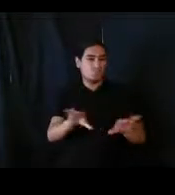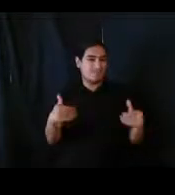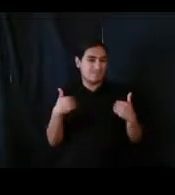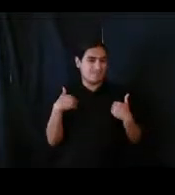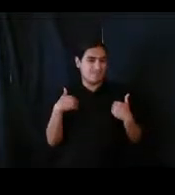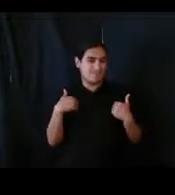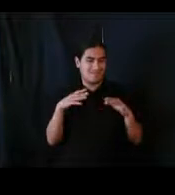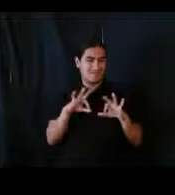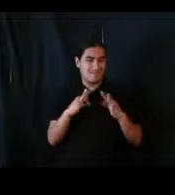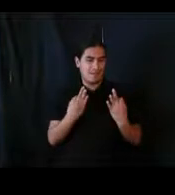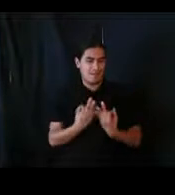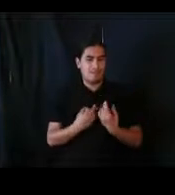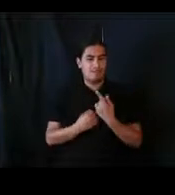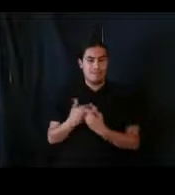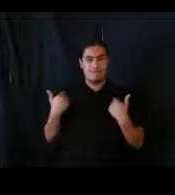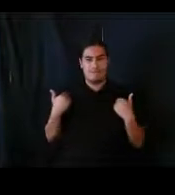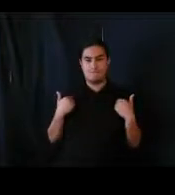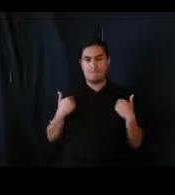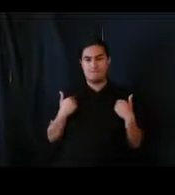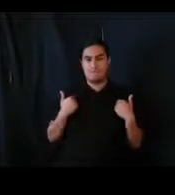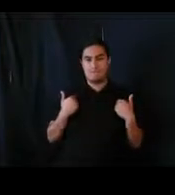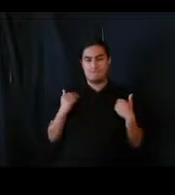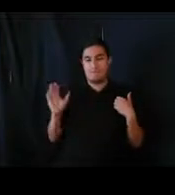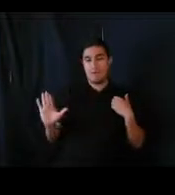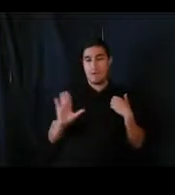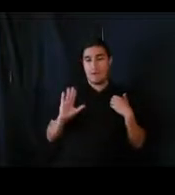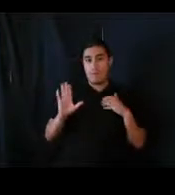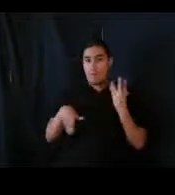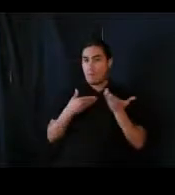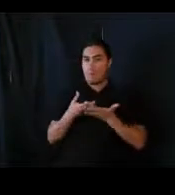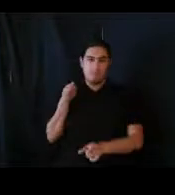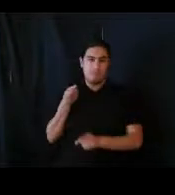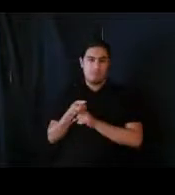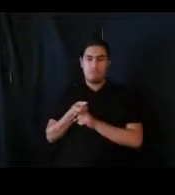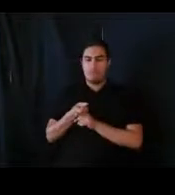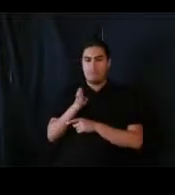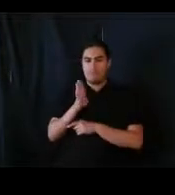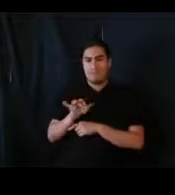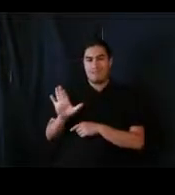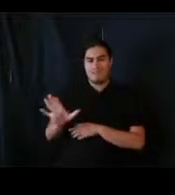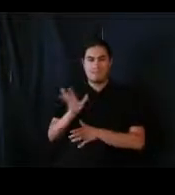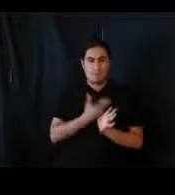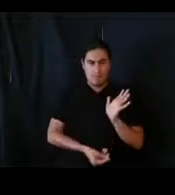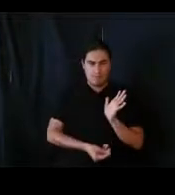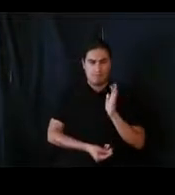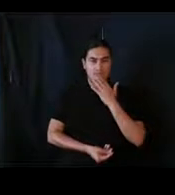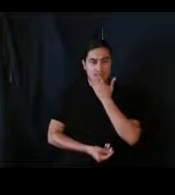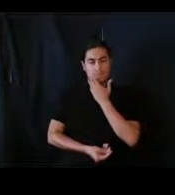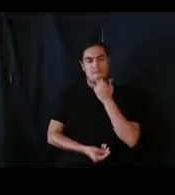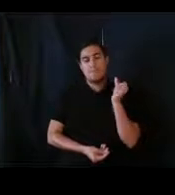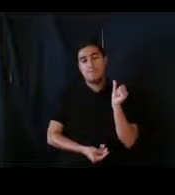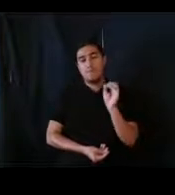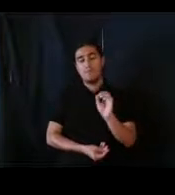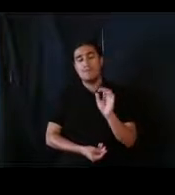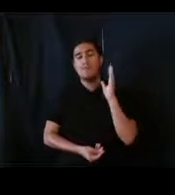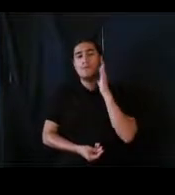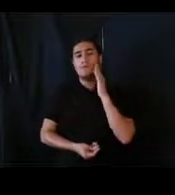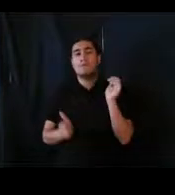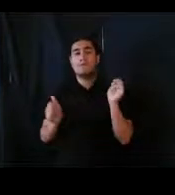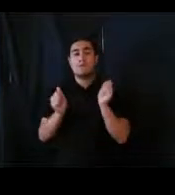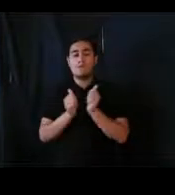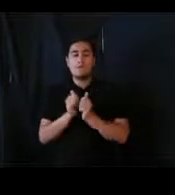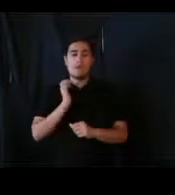family um is impacted so much by by his loss and and so you know with our